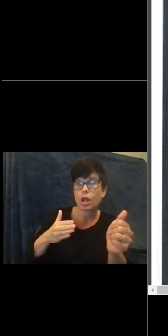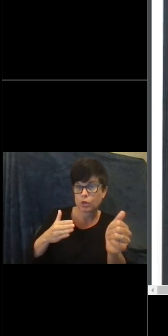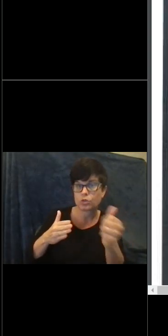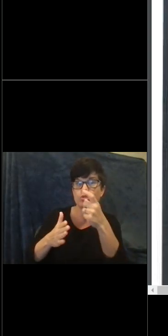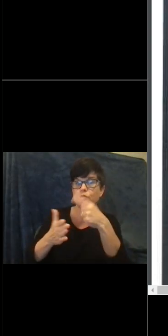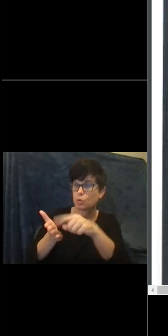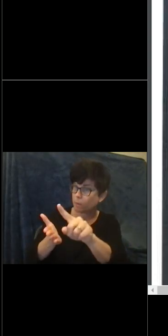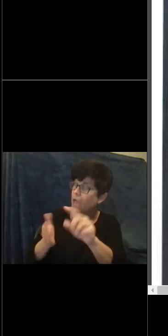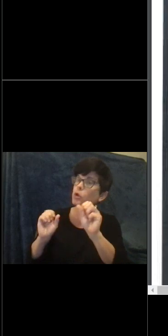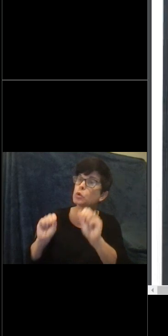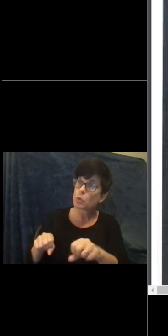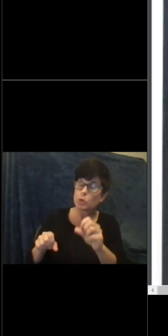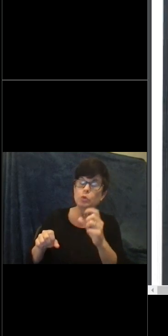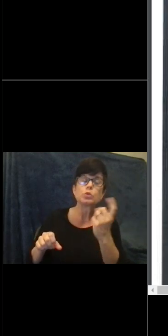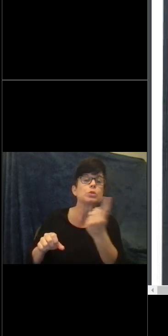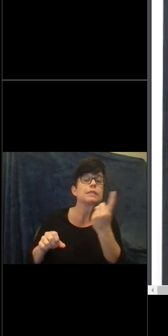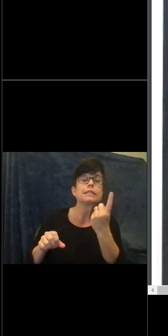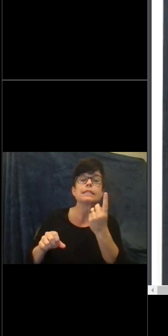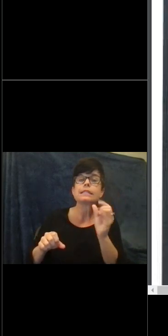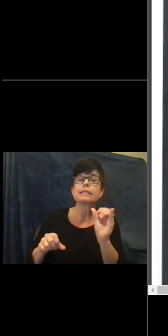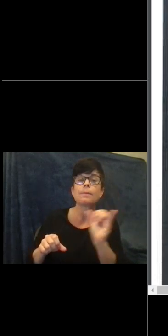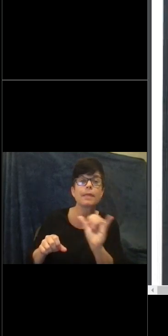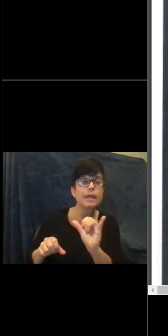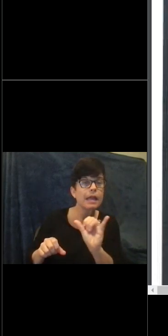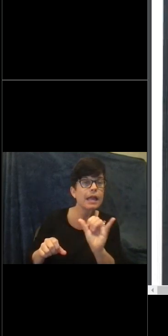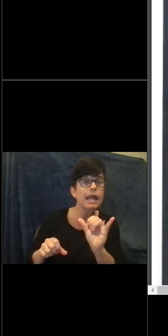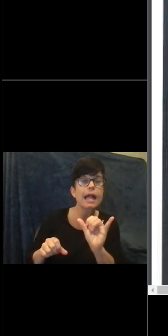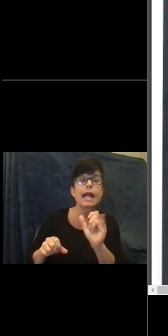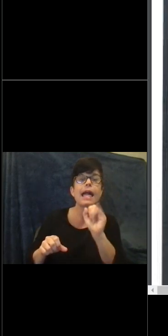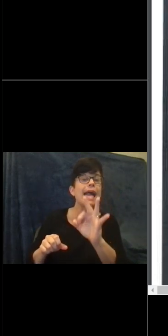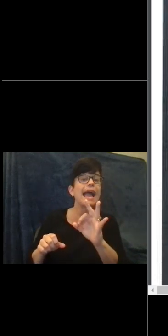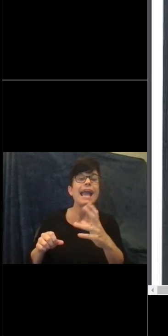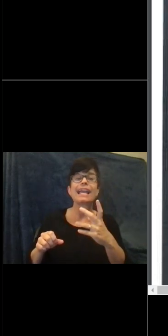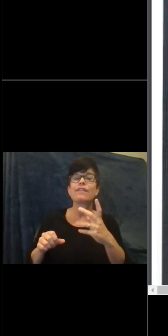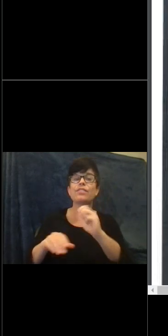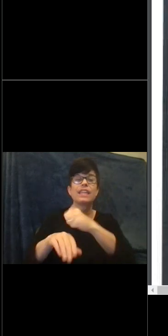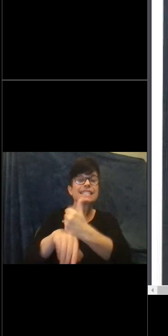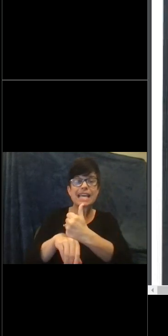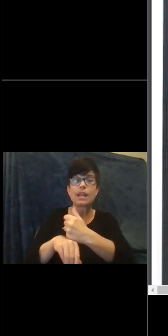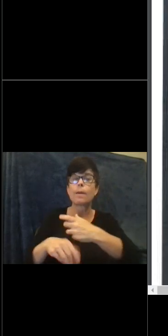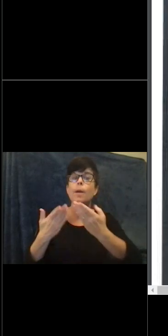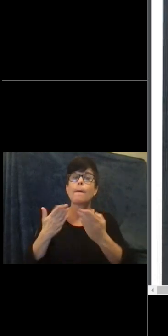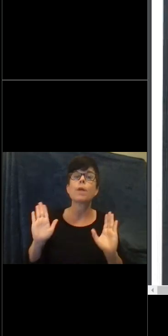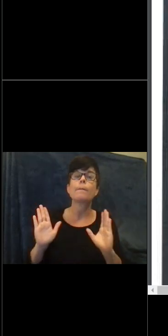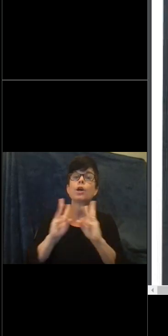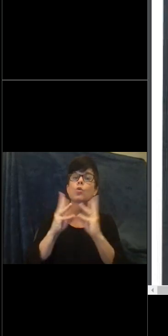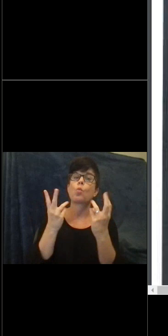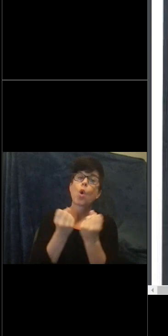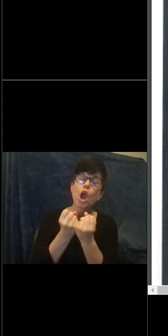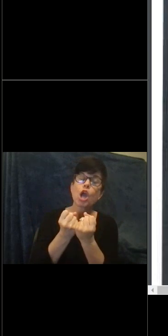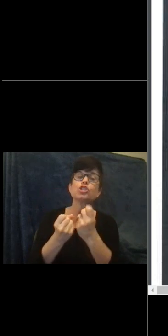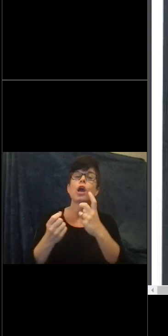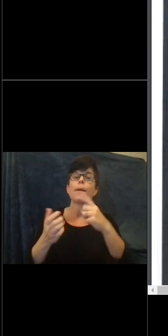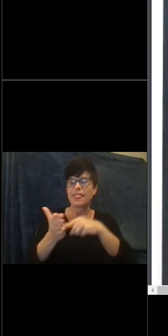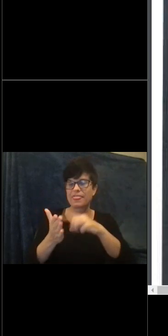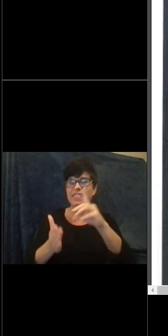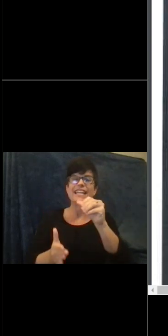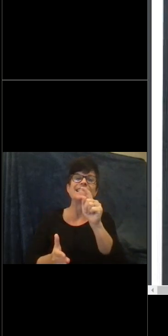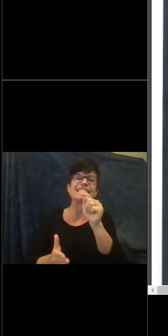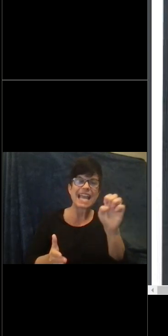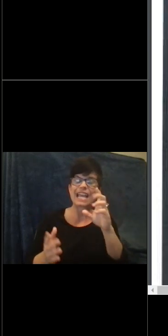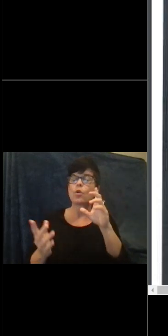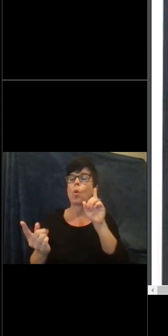this extension is contingent upon the developer holding a public workshop no later than XYZ, or meeting with staff to